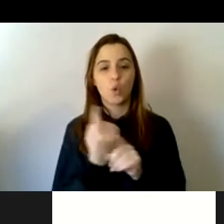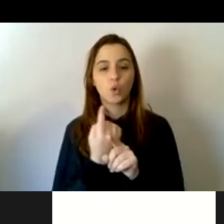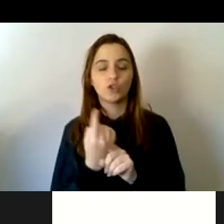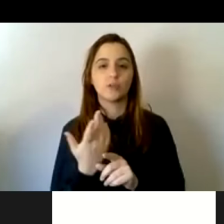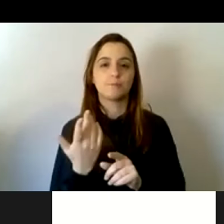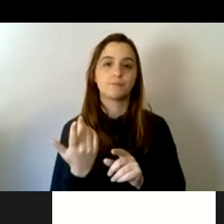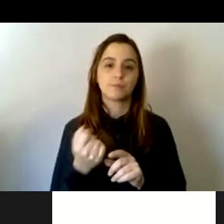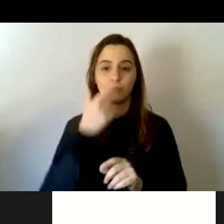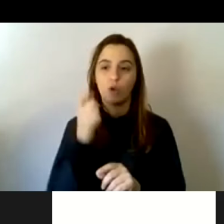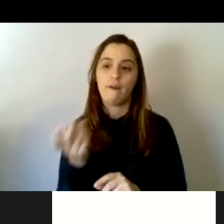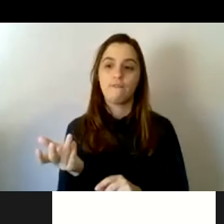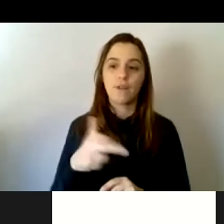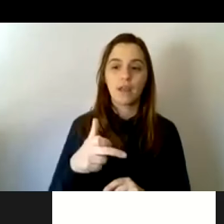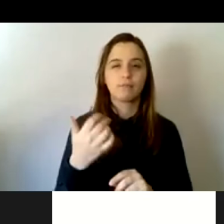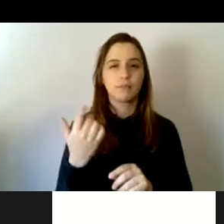arise